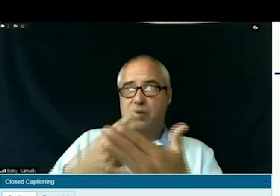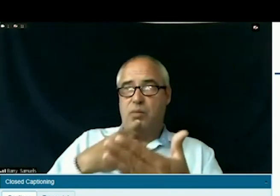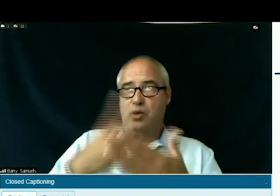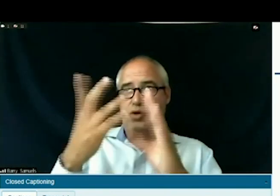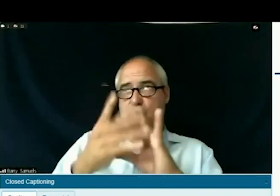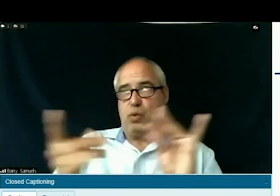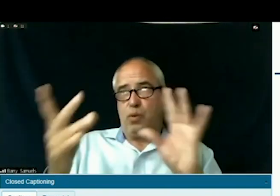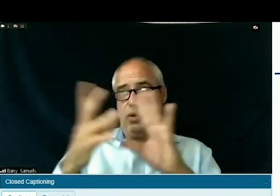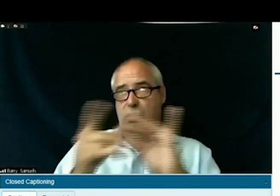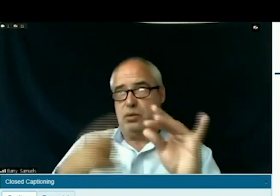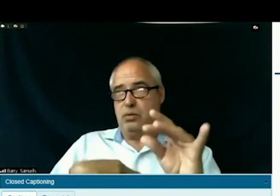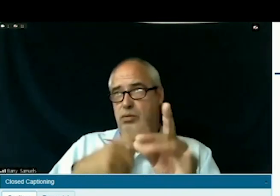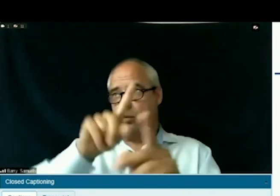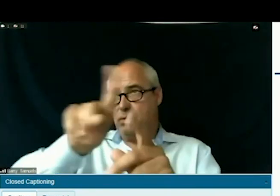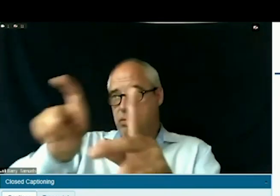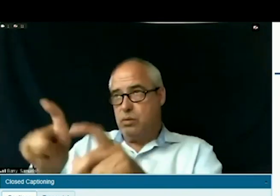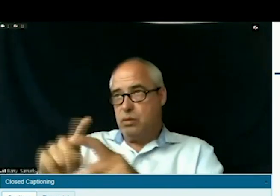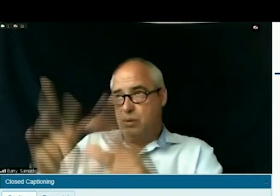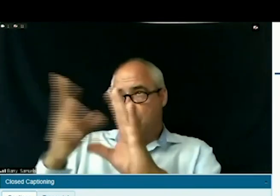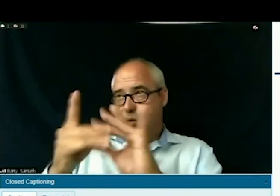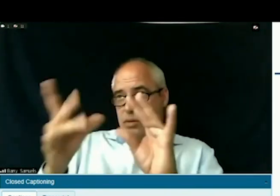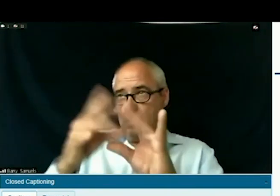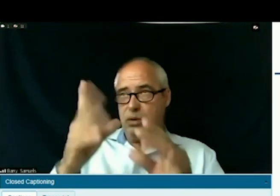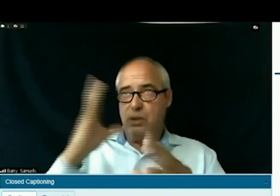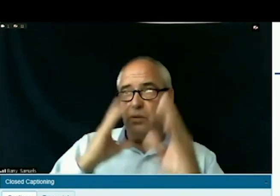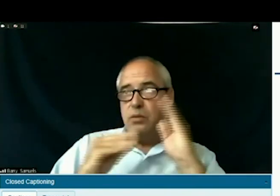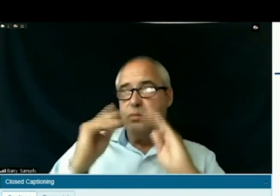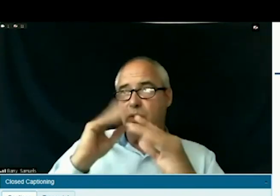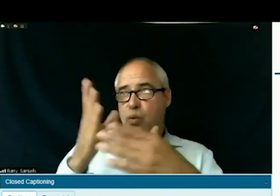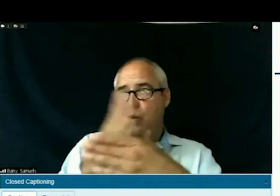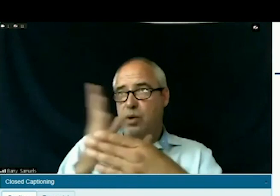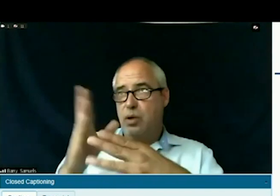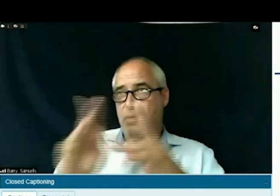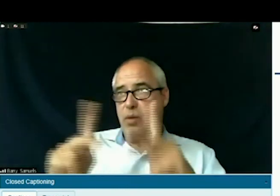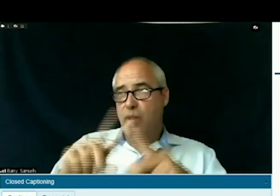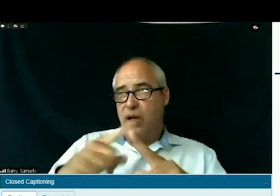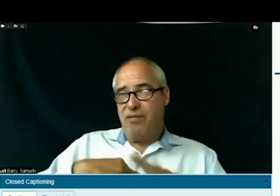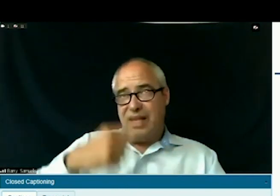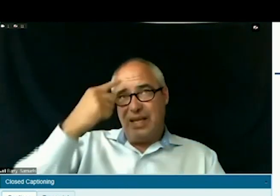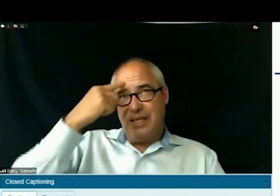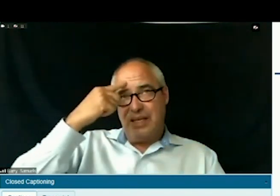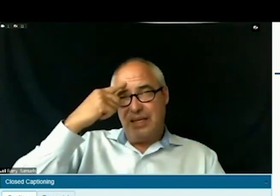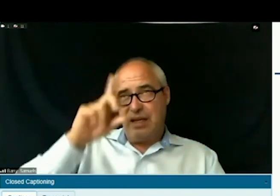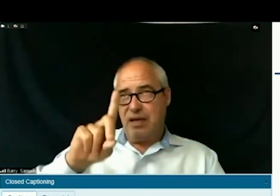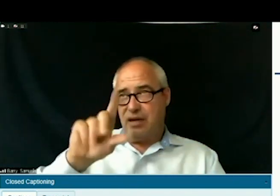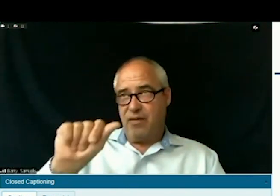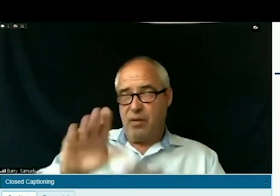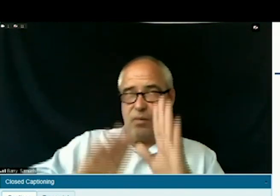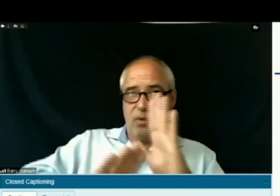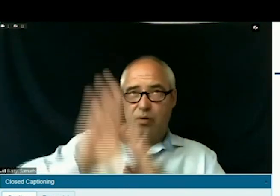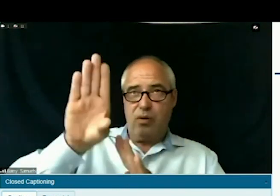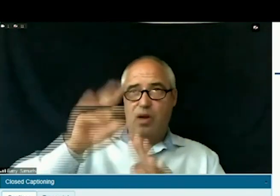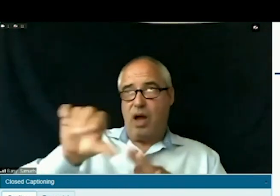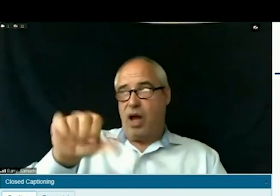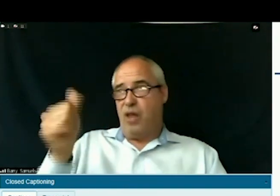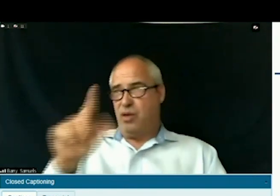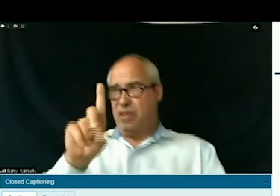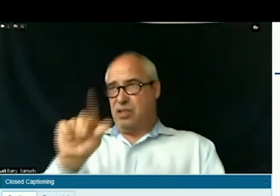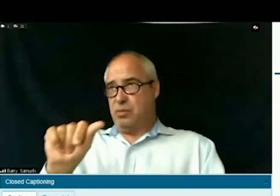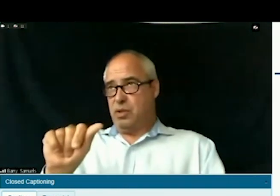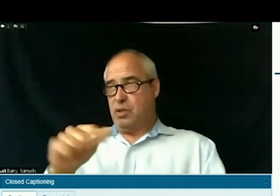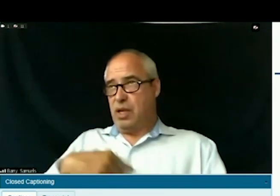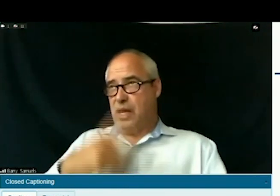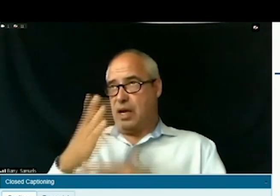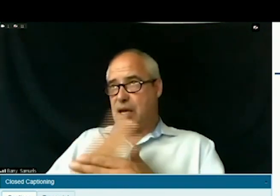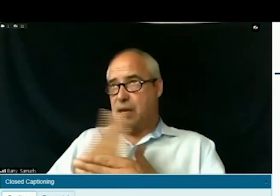stories and experiences from a range of people that had intellectual, developmental, and other disabilities. And this happened between April